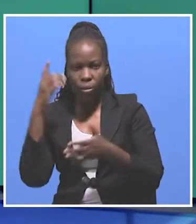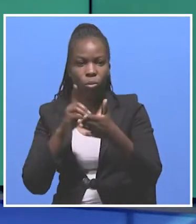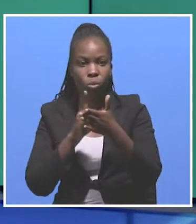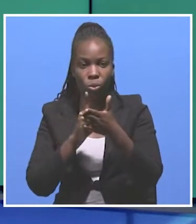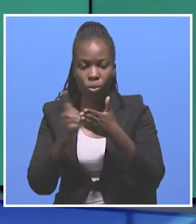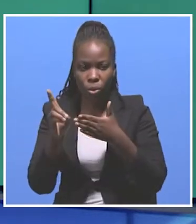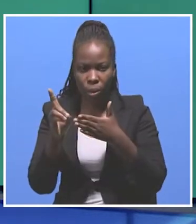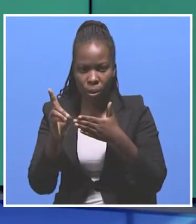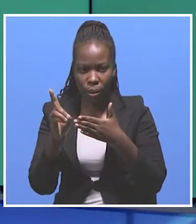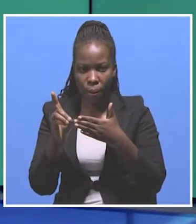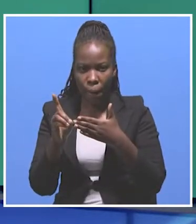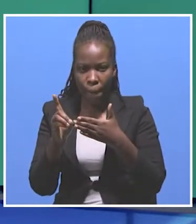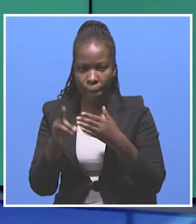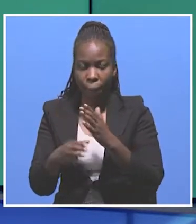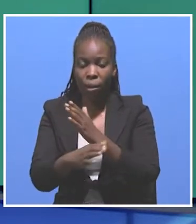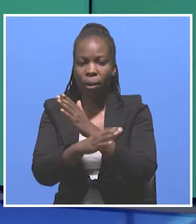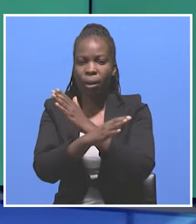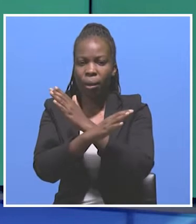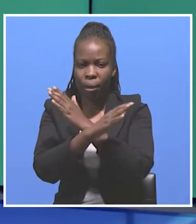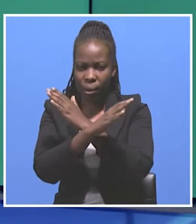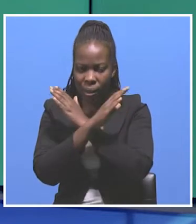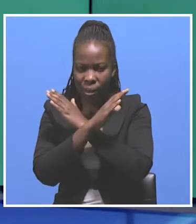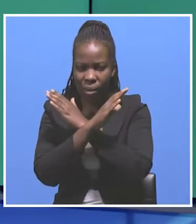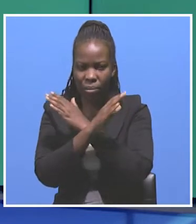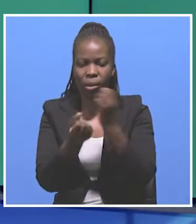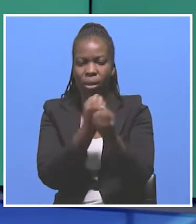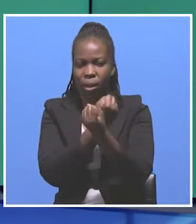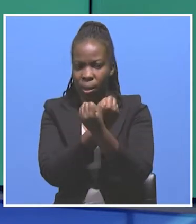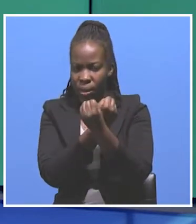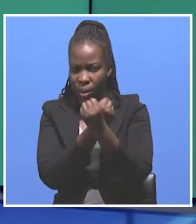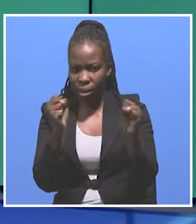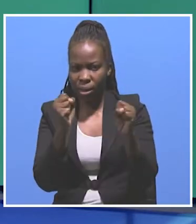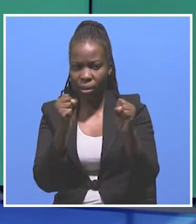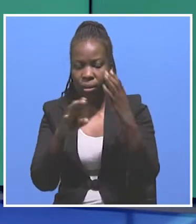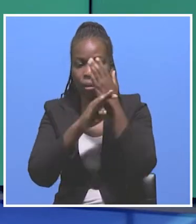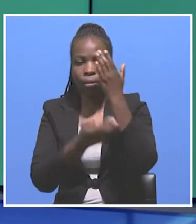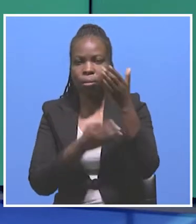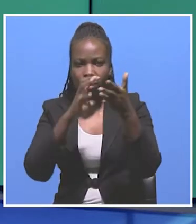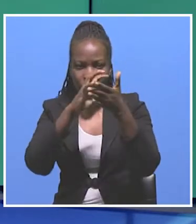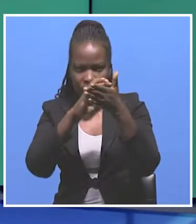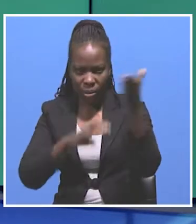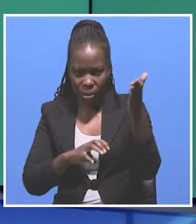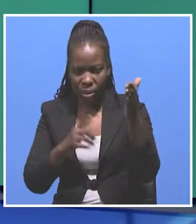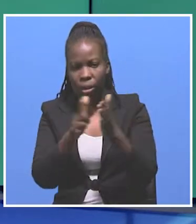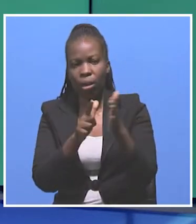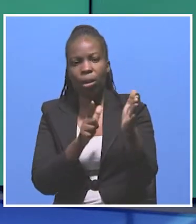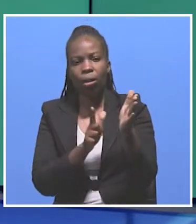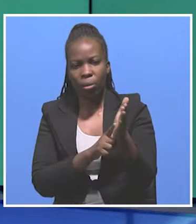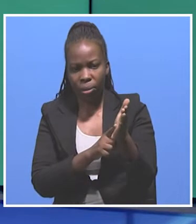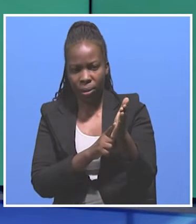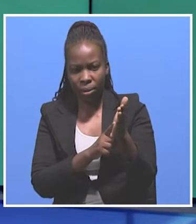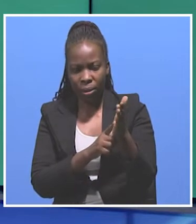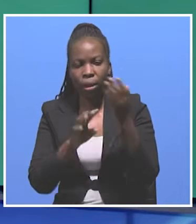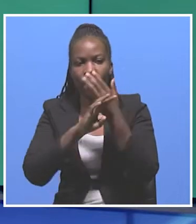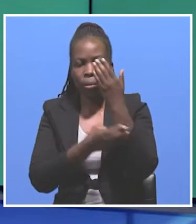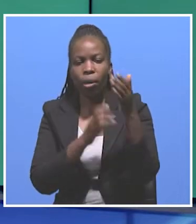looking at the Zambia Prevention of Unsafe Abortions project and the legal framework on termination of